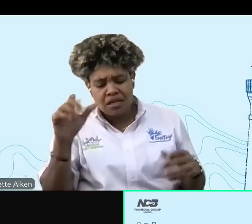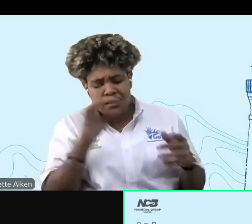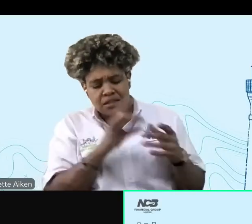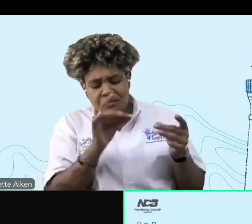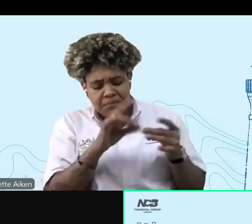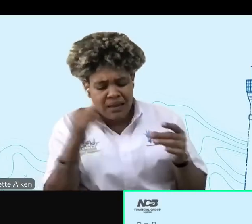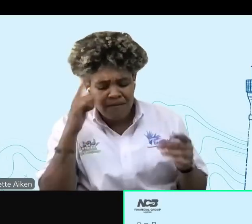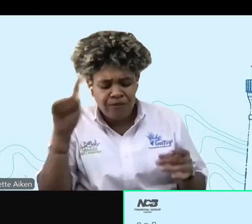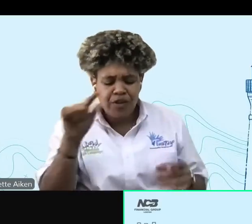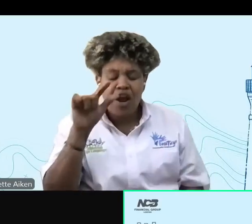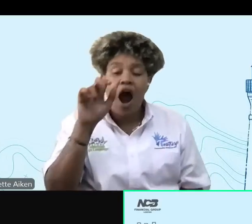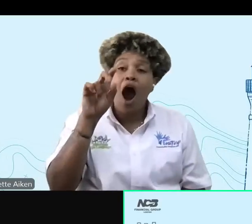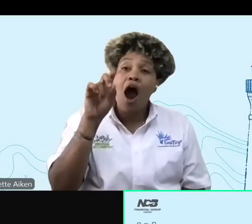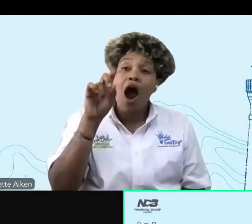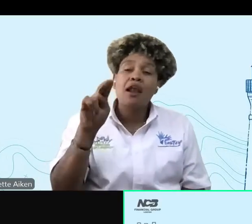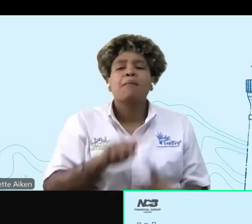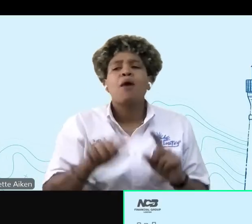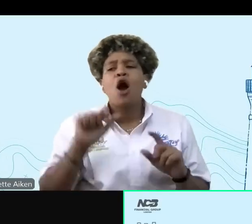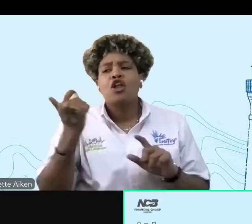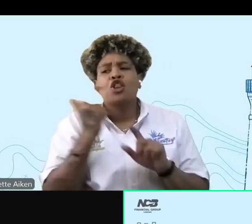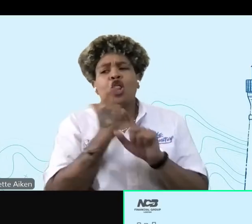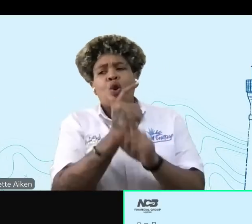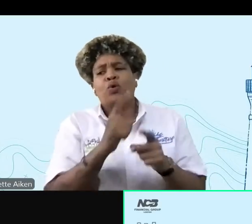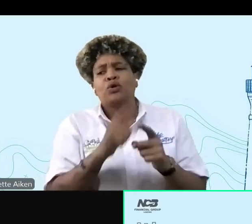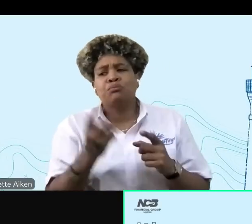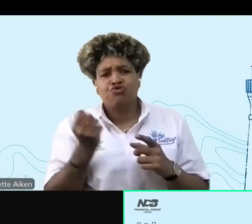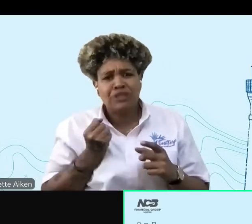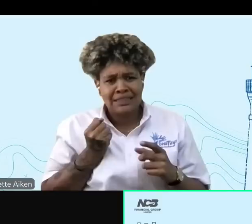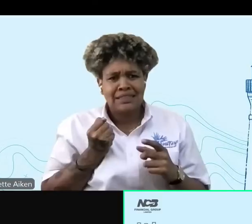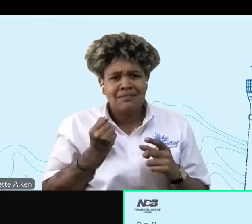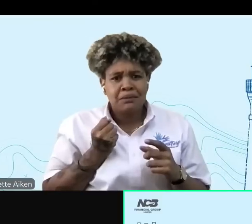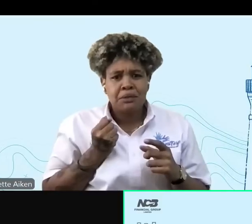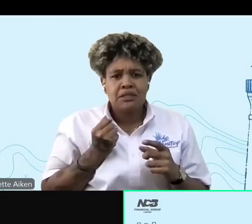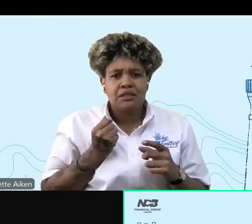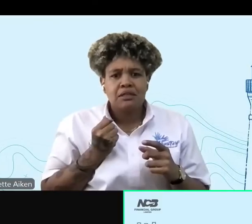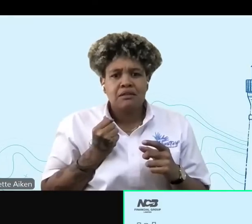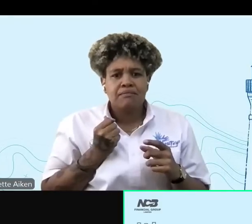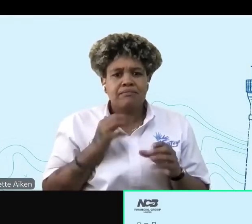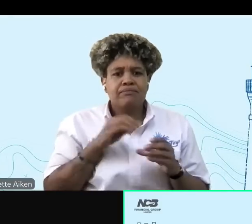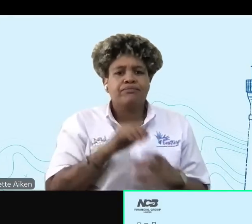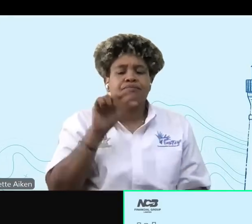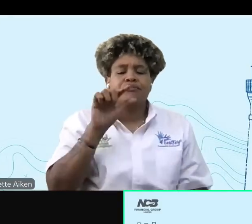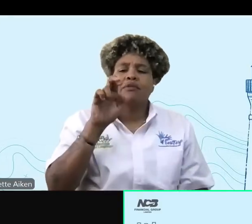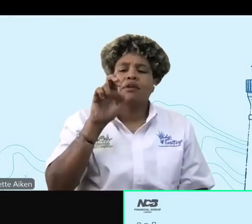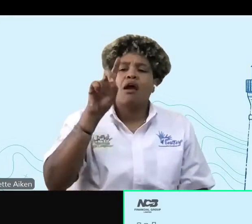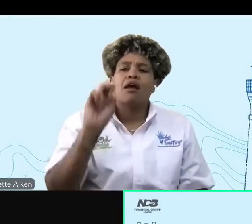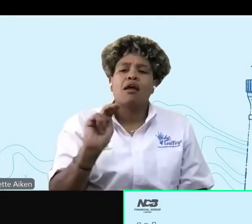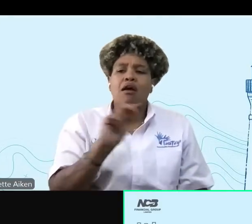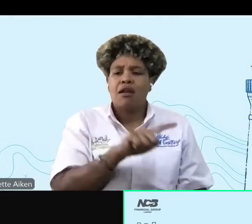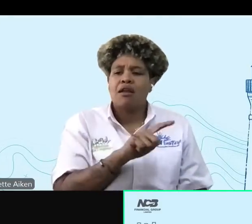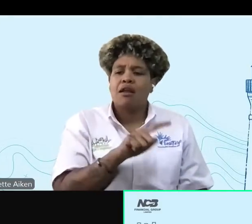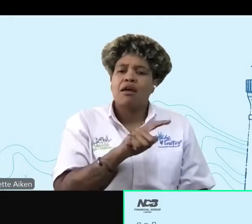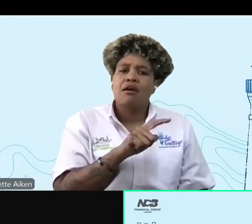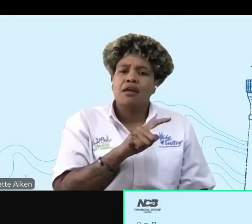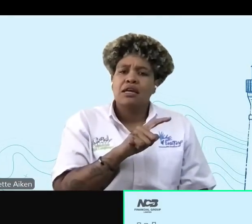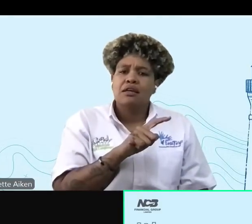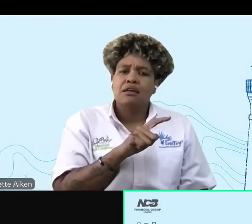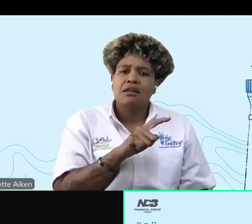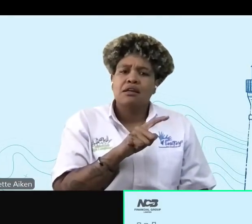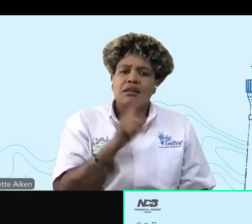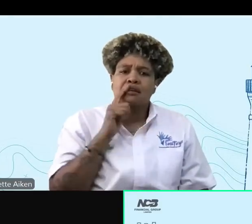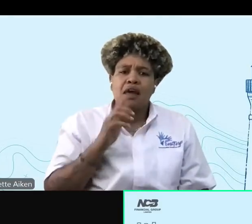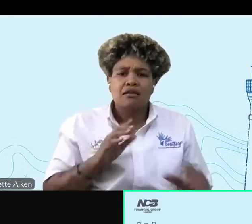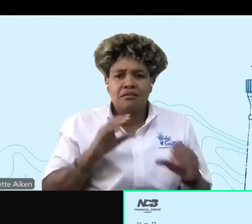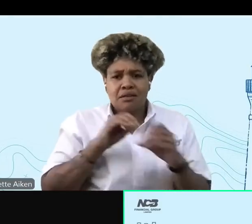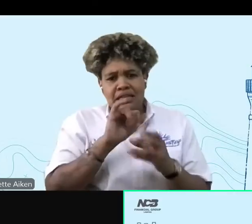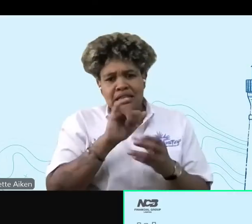in Guardian, but there are loans and receivables in Guardian that that roll up into